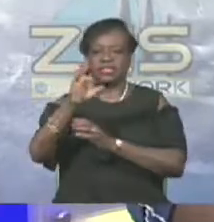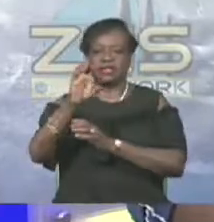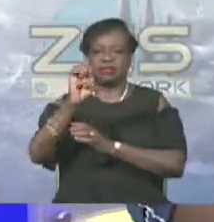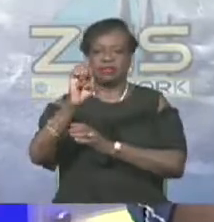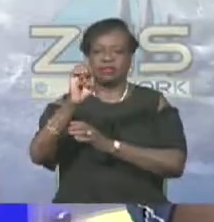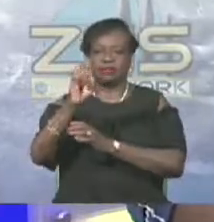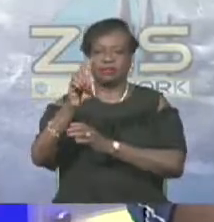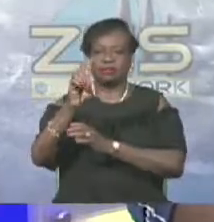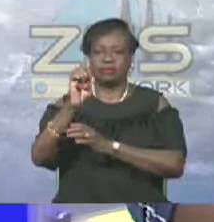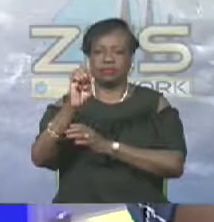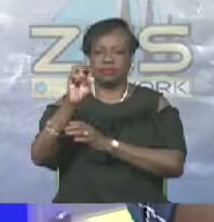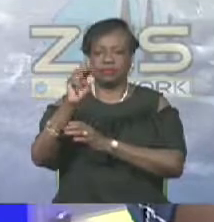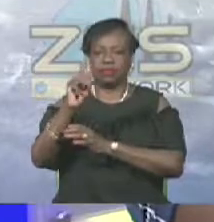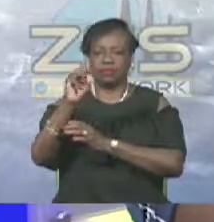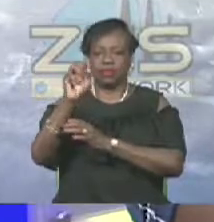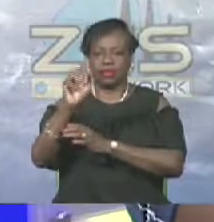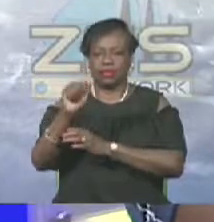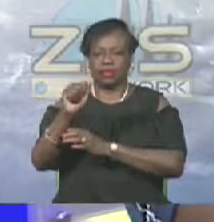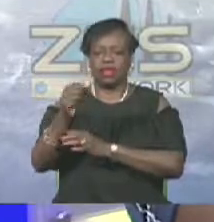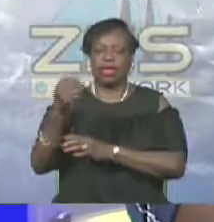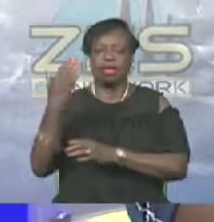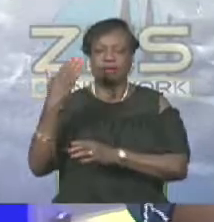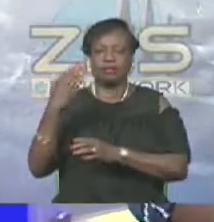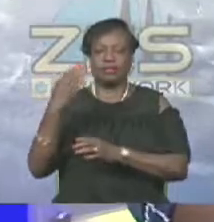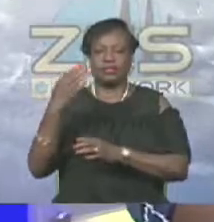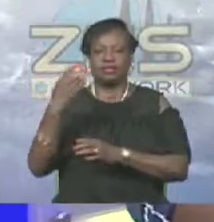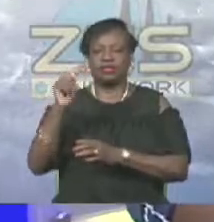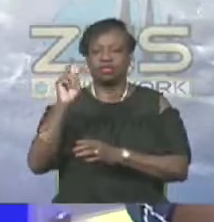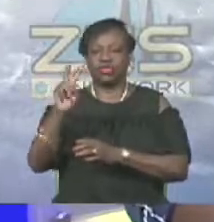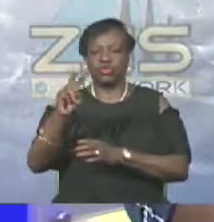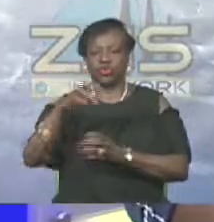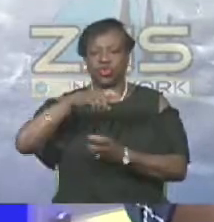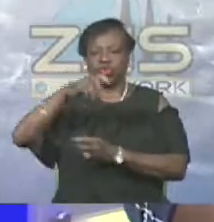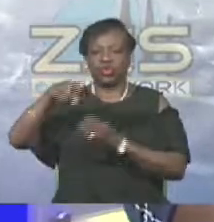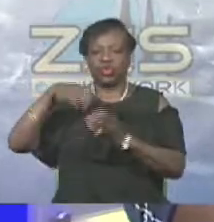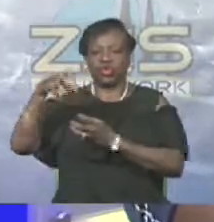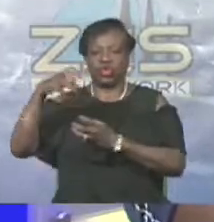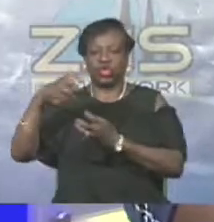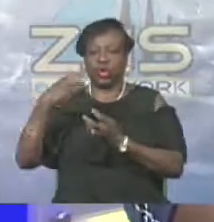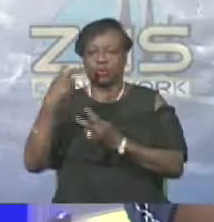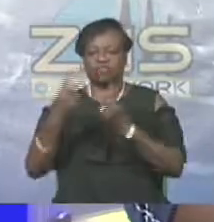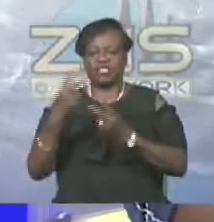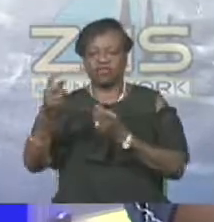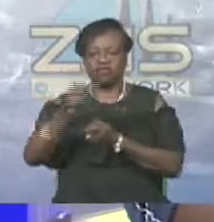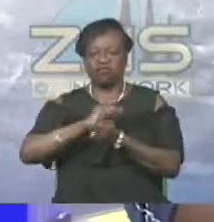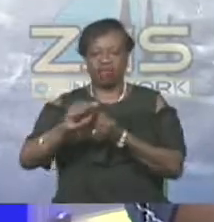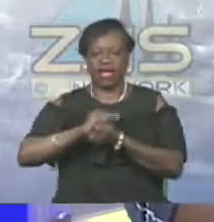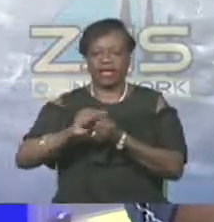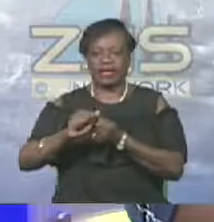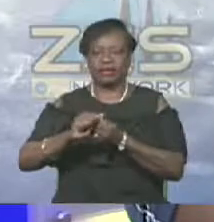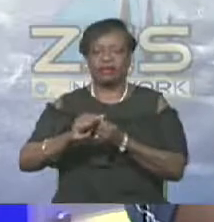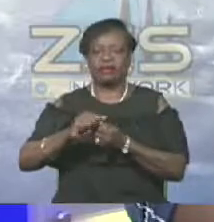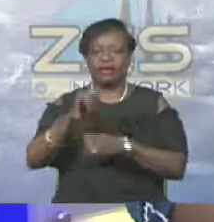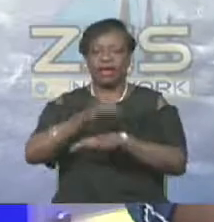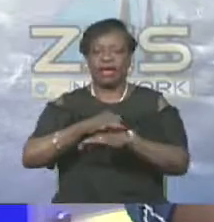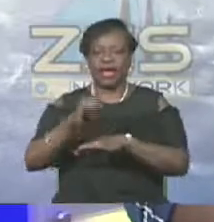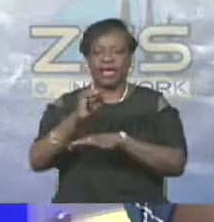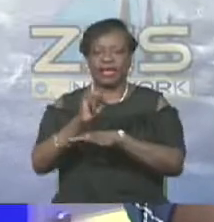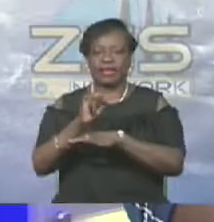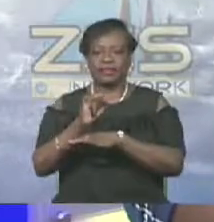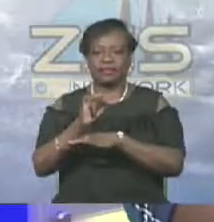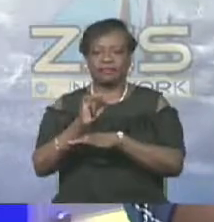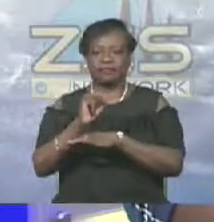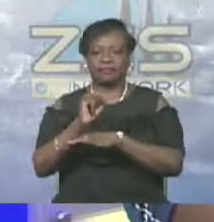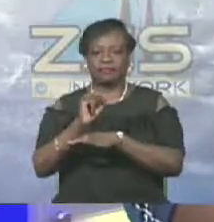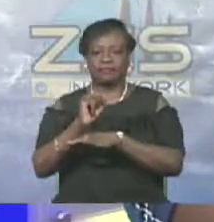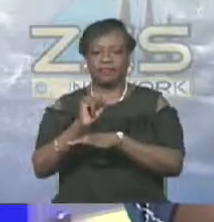following their visit to storm-ravaged Ragged Island. It was the final stop of five territories devastated by the storm. Now the